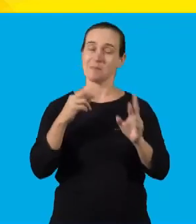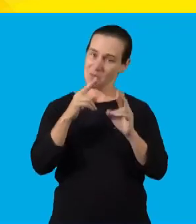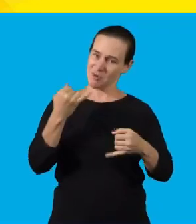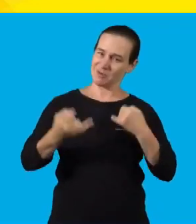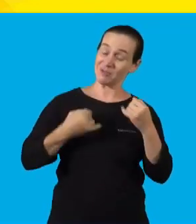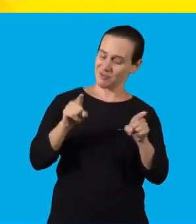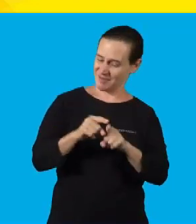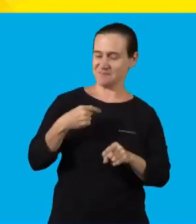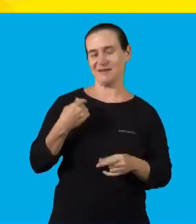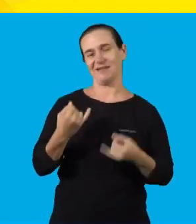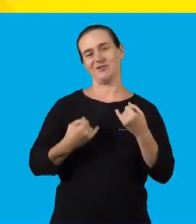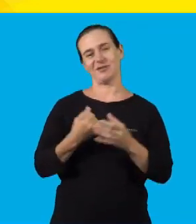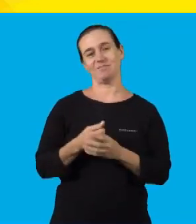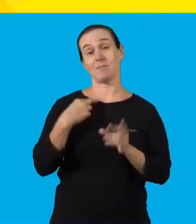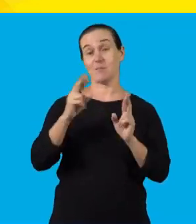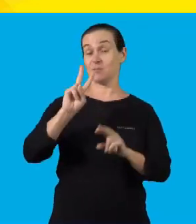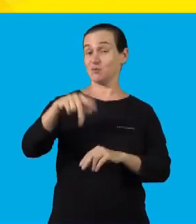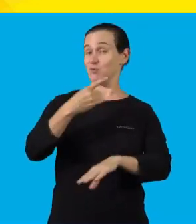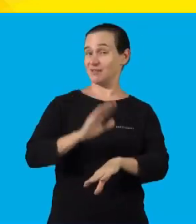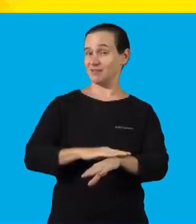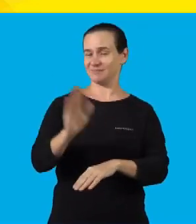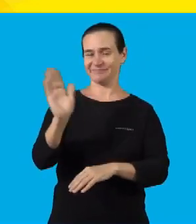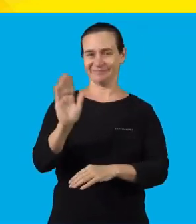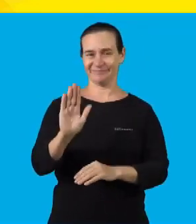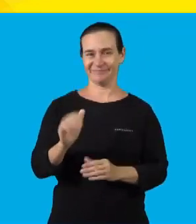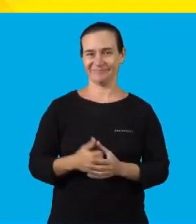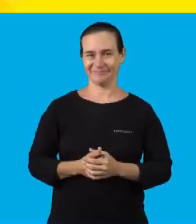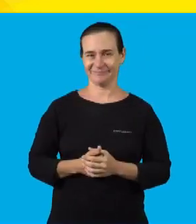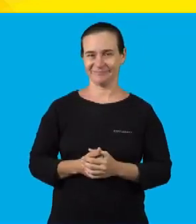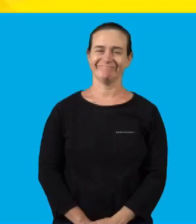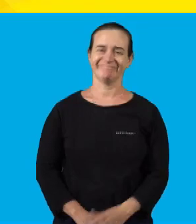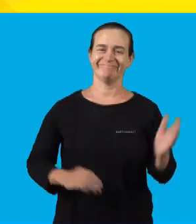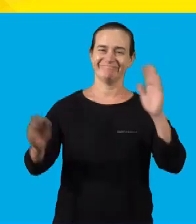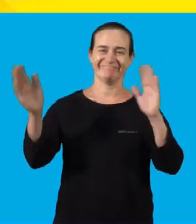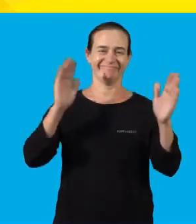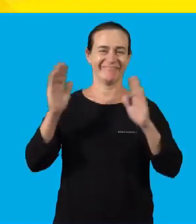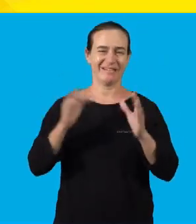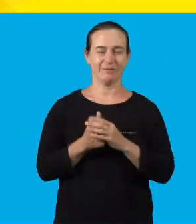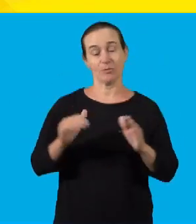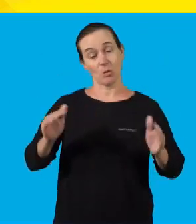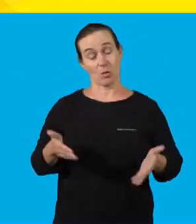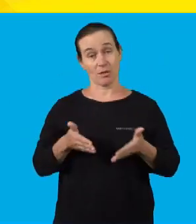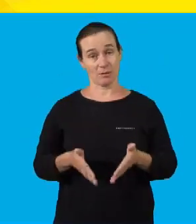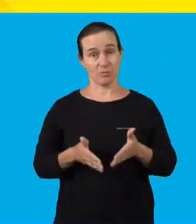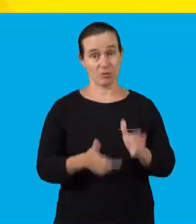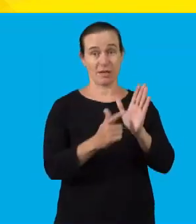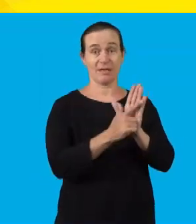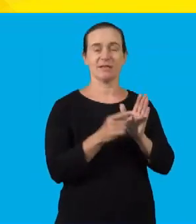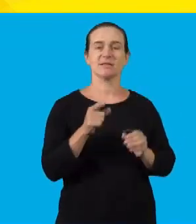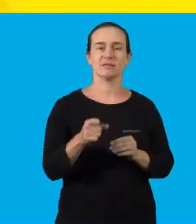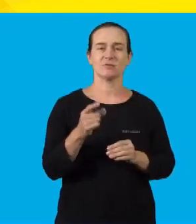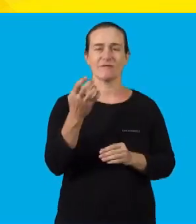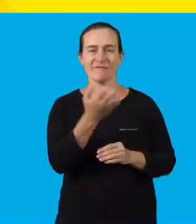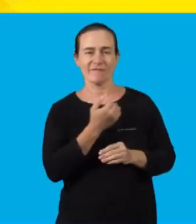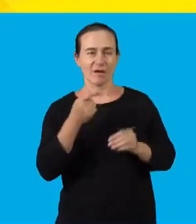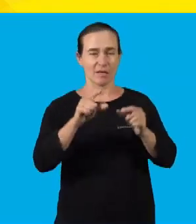hope you enjoyed it just like I did. Hope to see you next time. Goodbye. Hello learners, and welcome to today's lesson